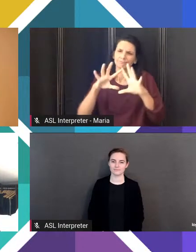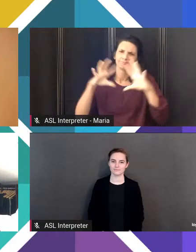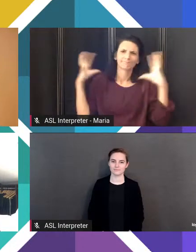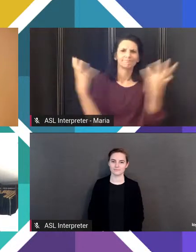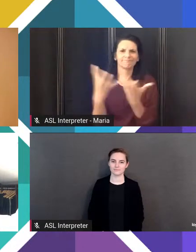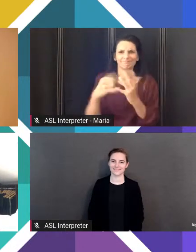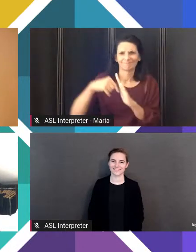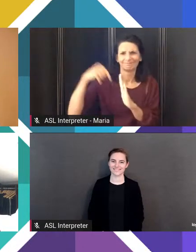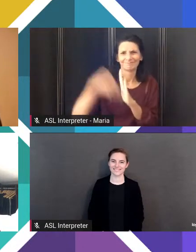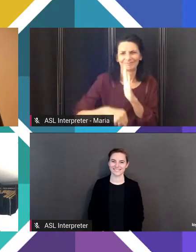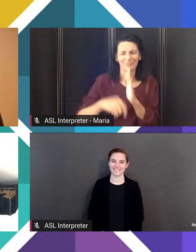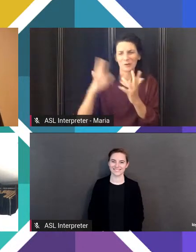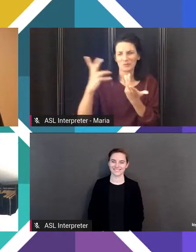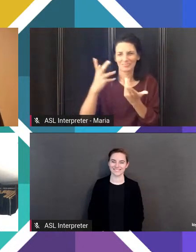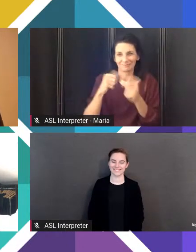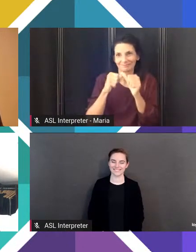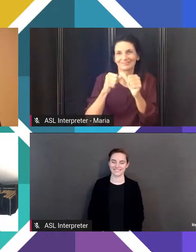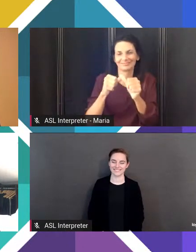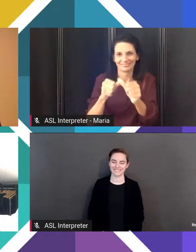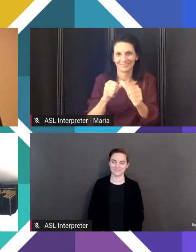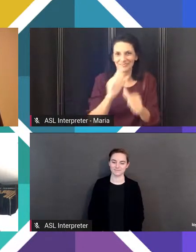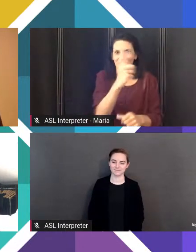question.